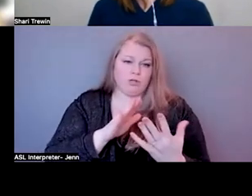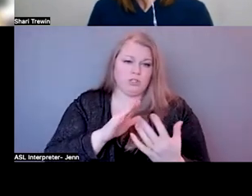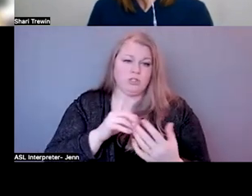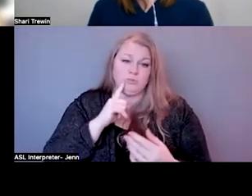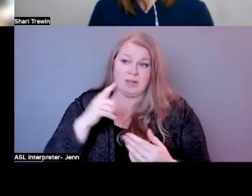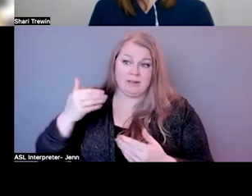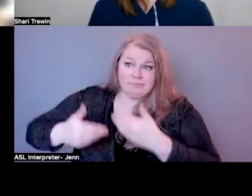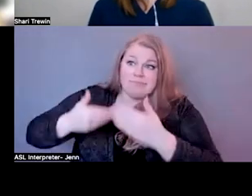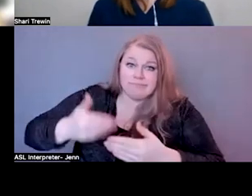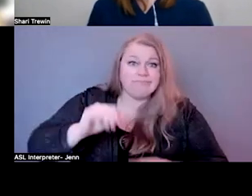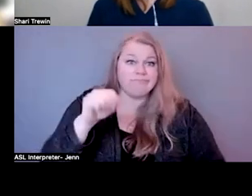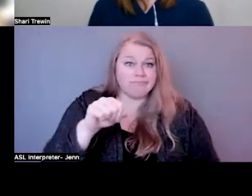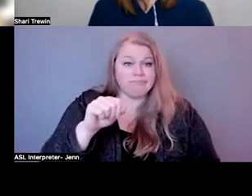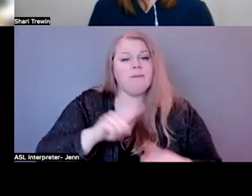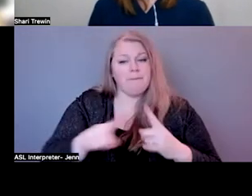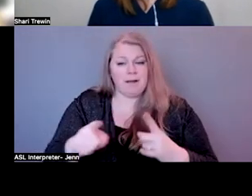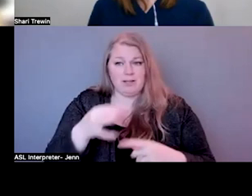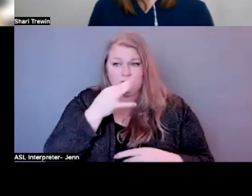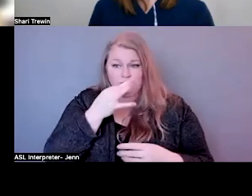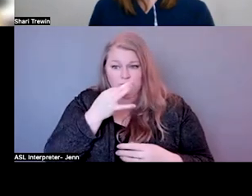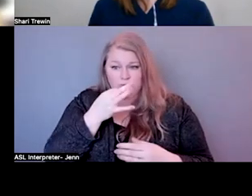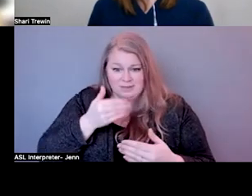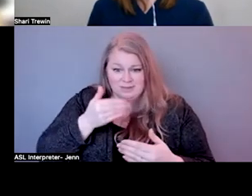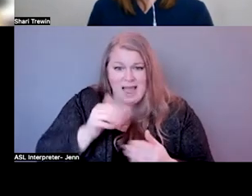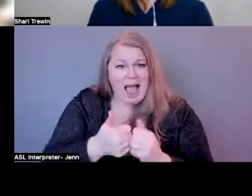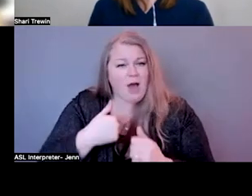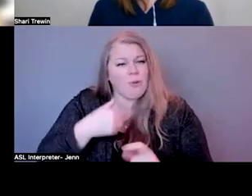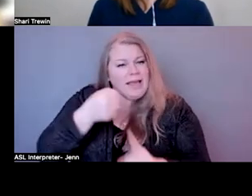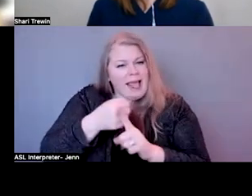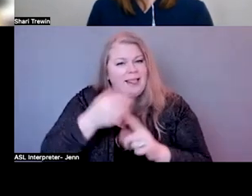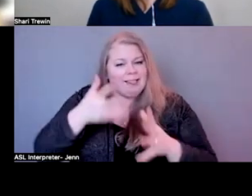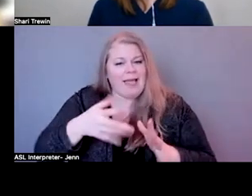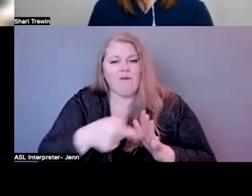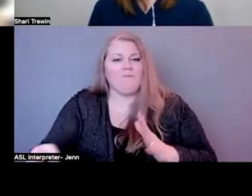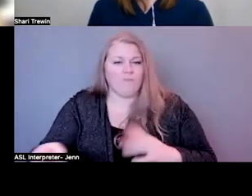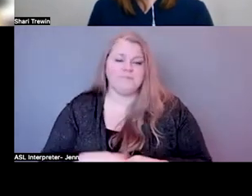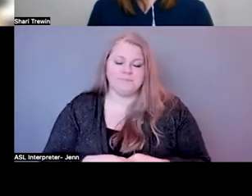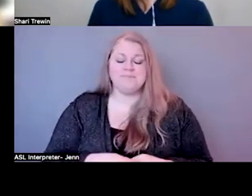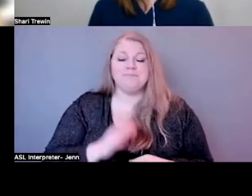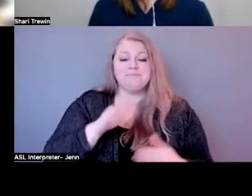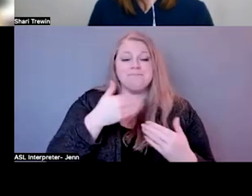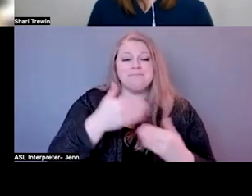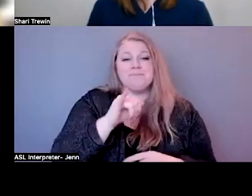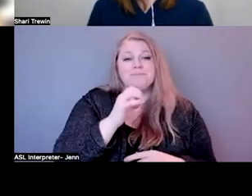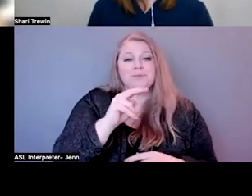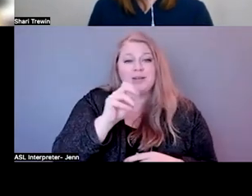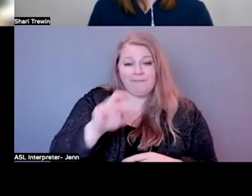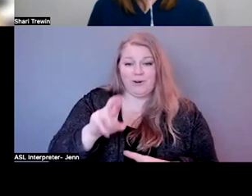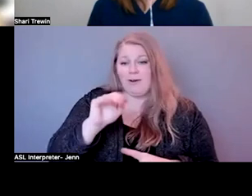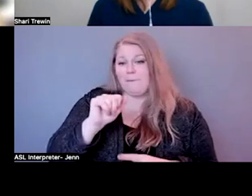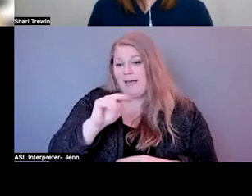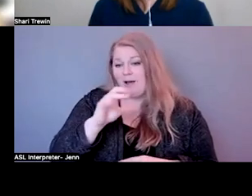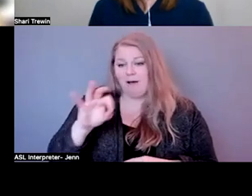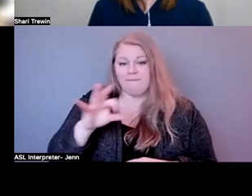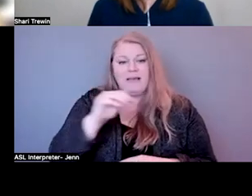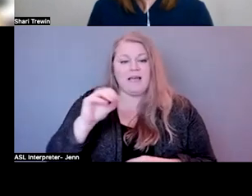but if it's running out of juice, we have to figure out how to hit the rest. Next is Jennifer Mankoff, and she and